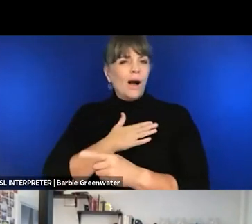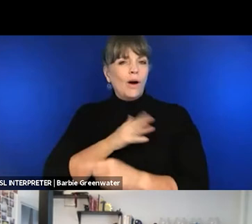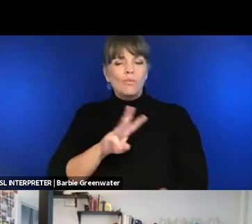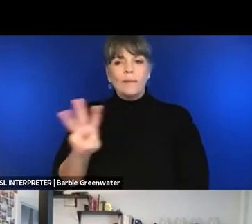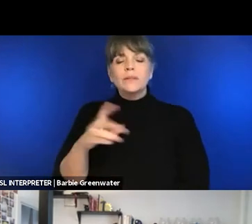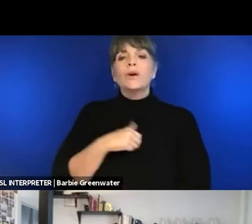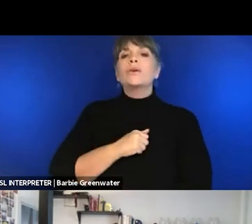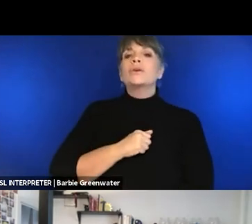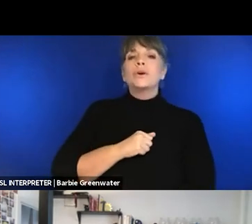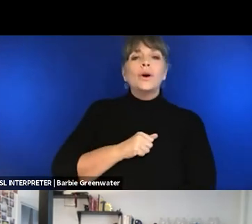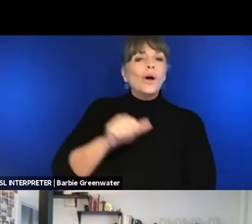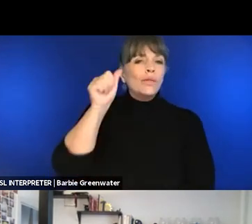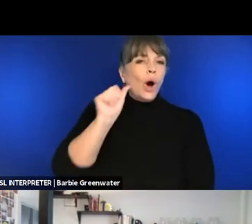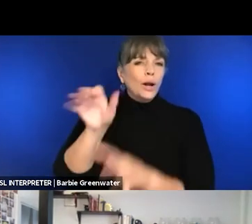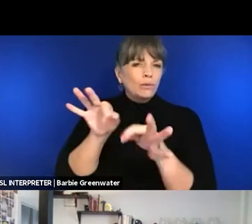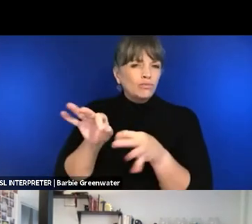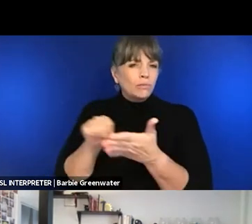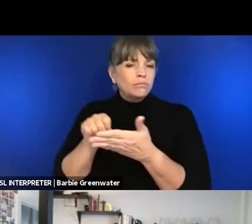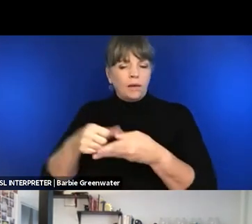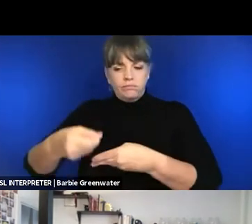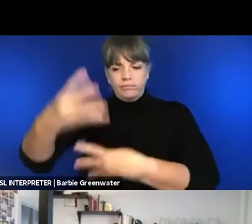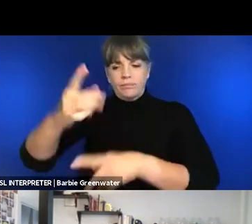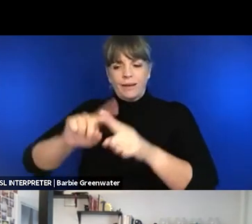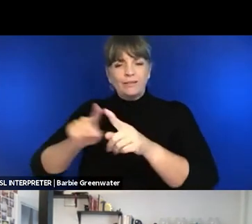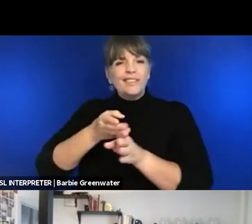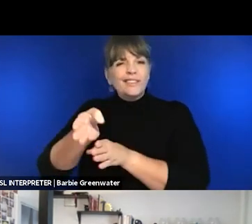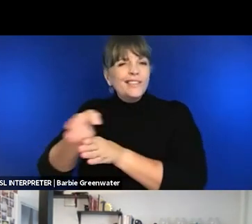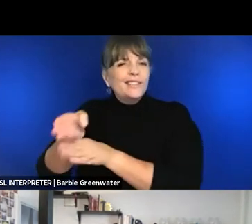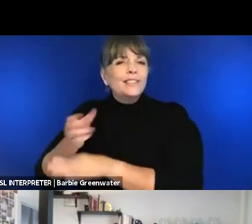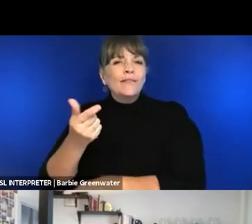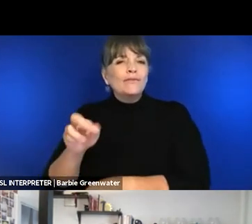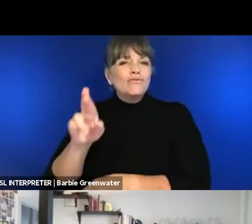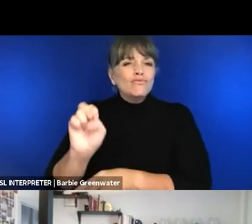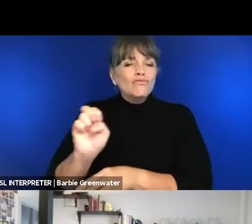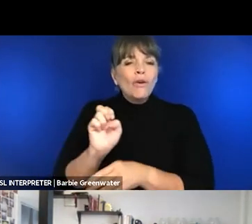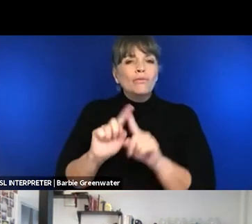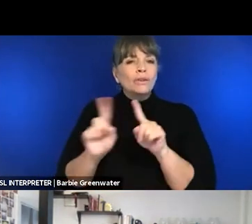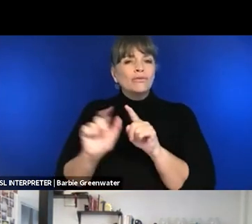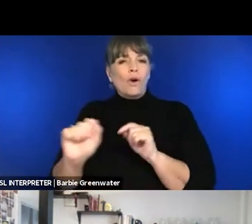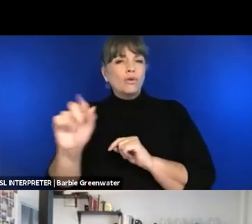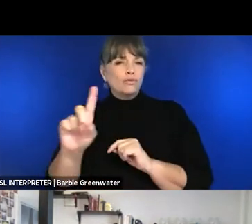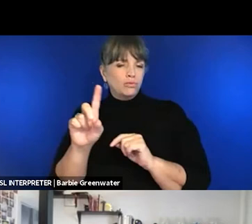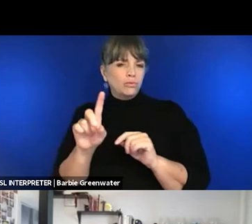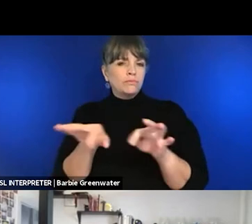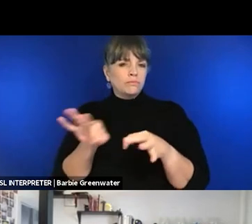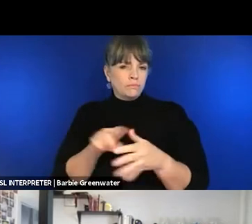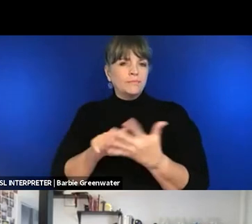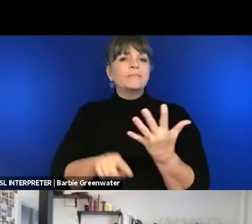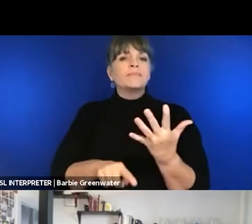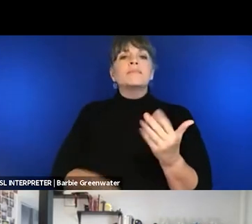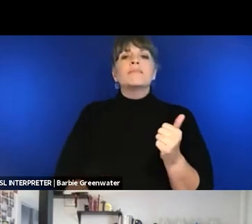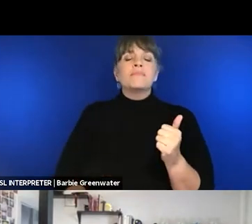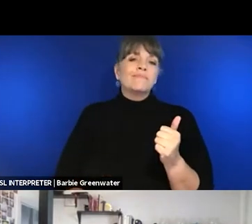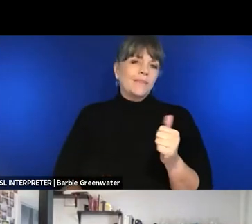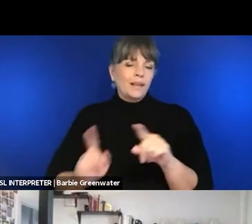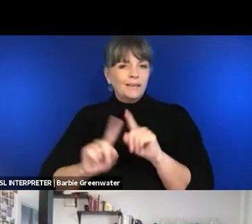the samples where there are various genres of audio description that you can experience, which will give you a sort of a realm of education